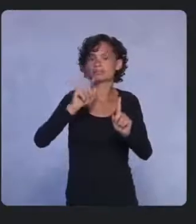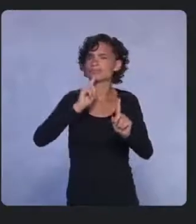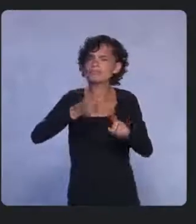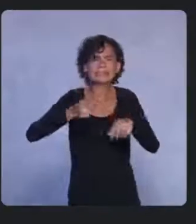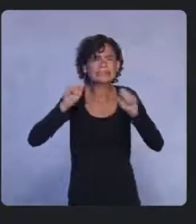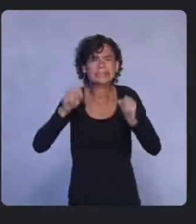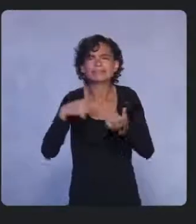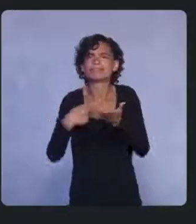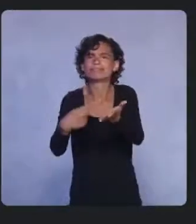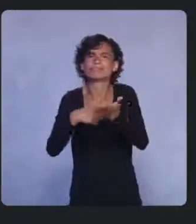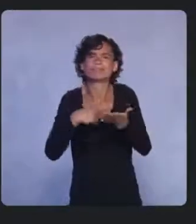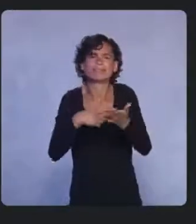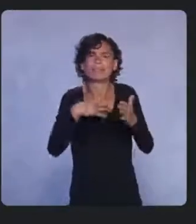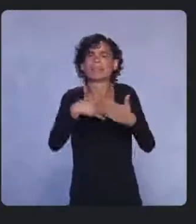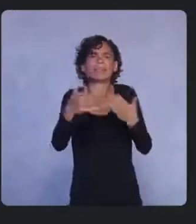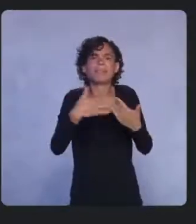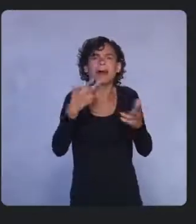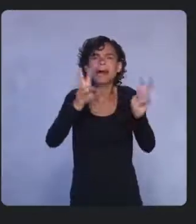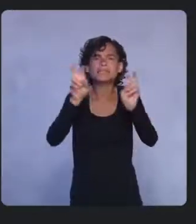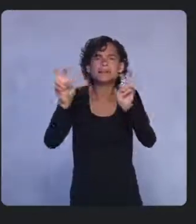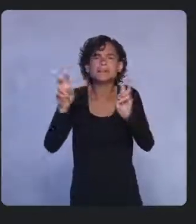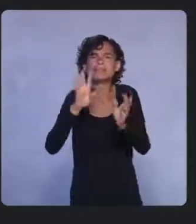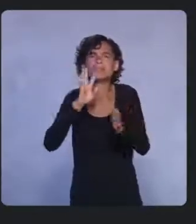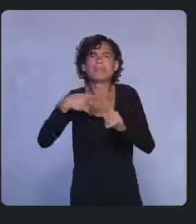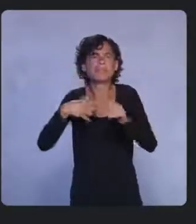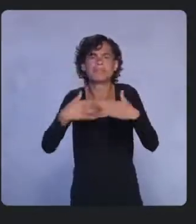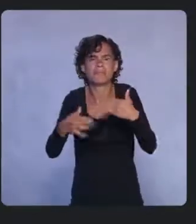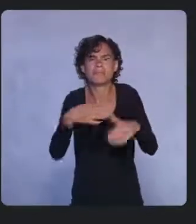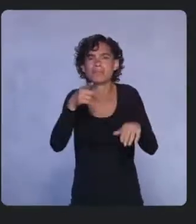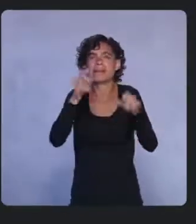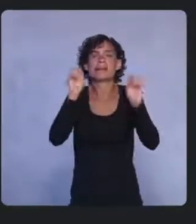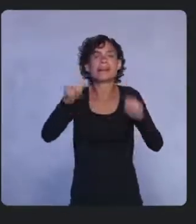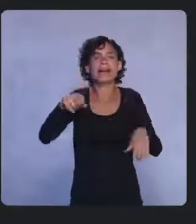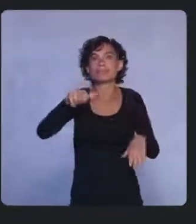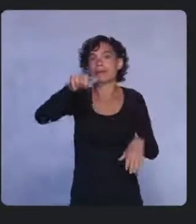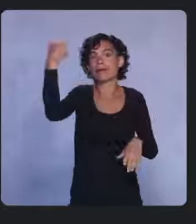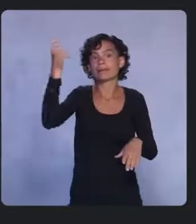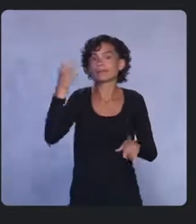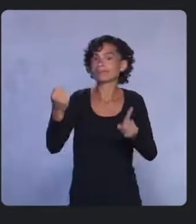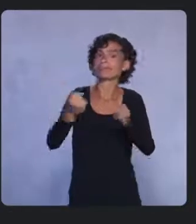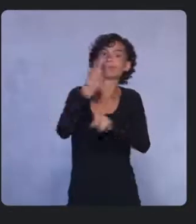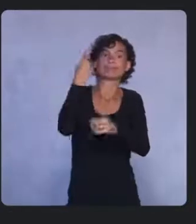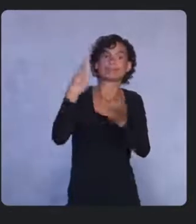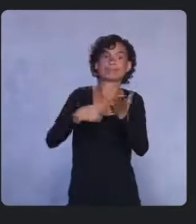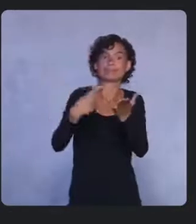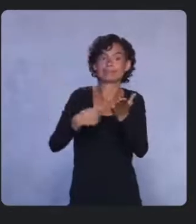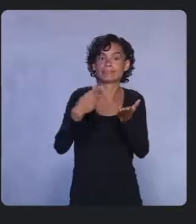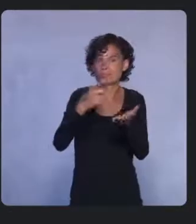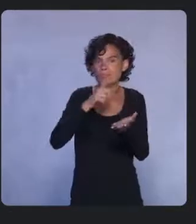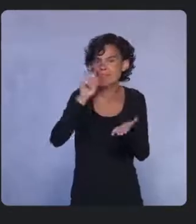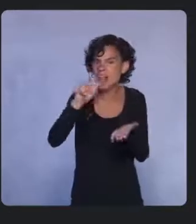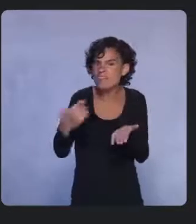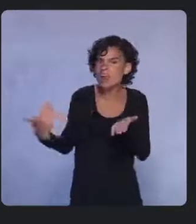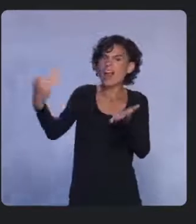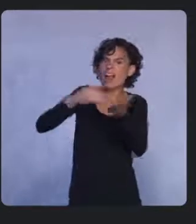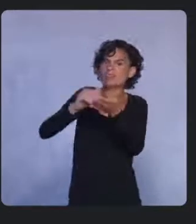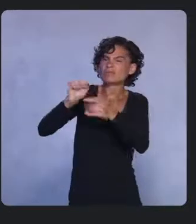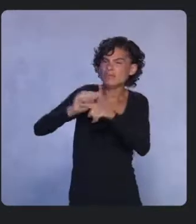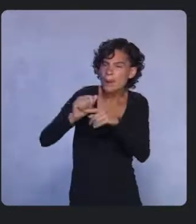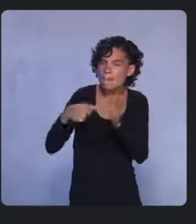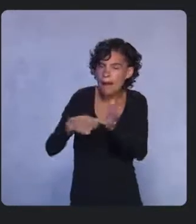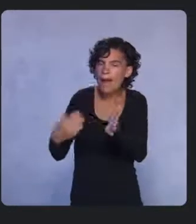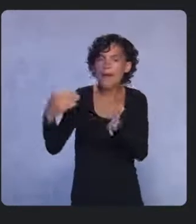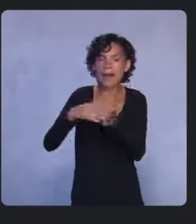matter what we talk about. You can have another conversation without retraining the model. Let's see what